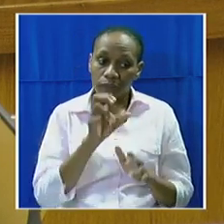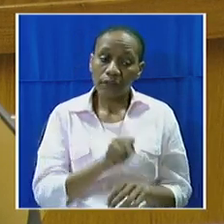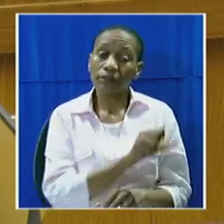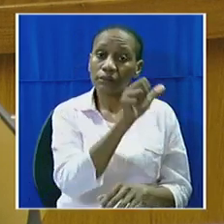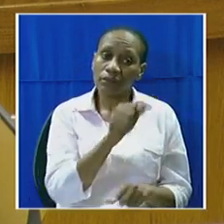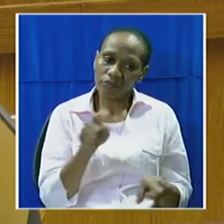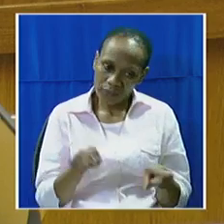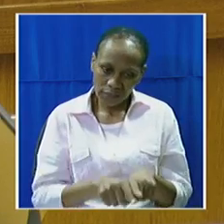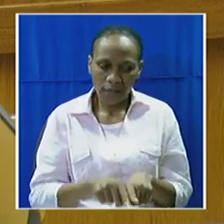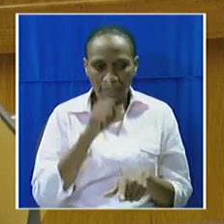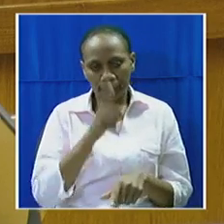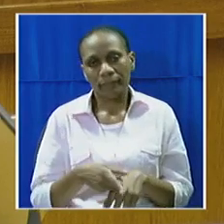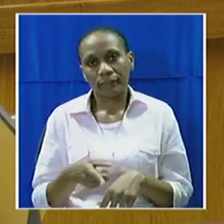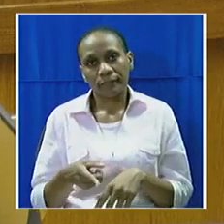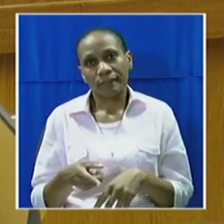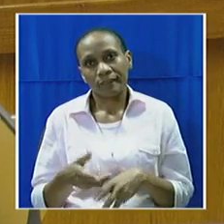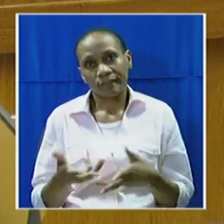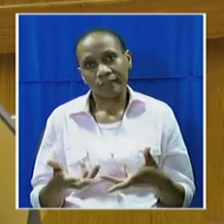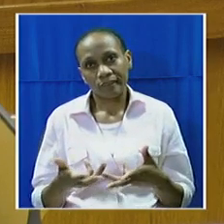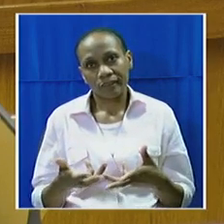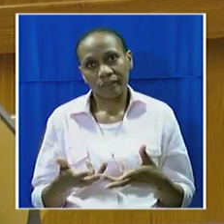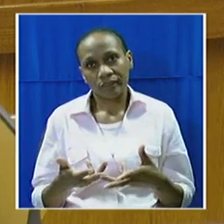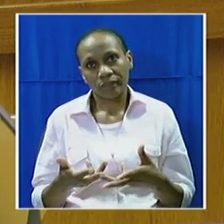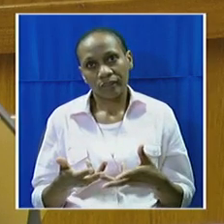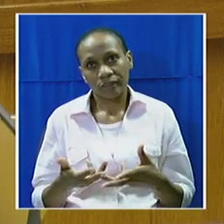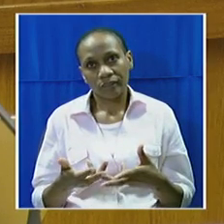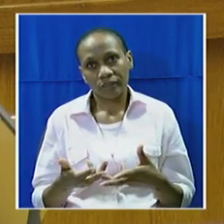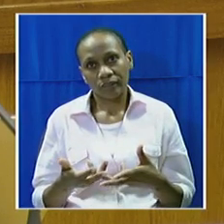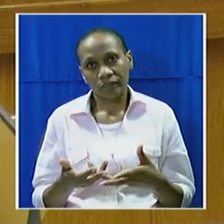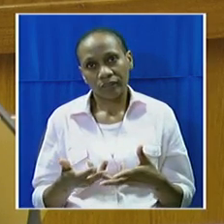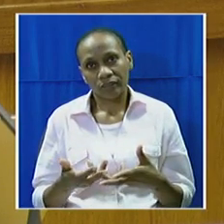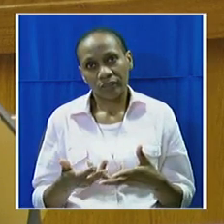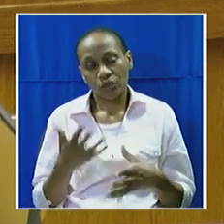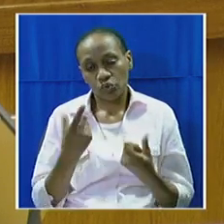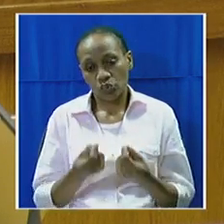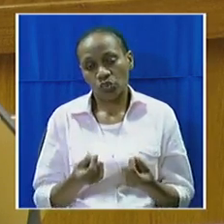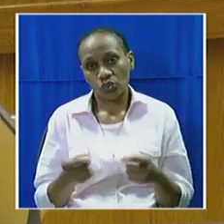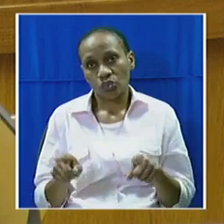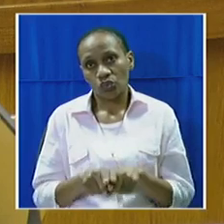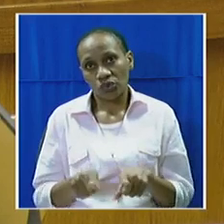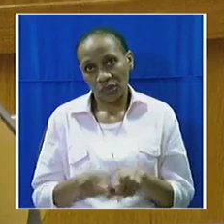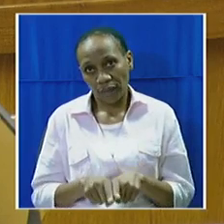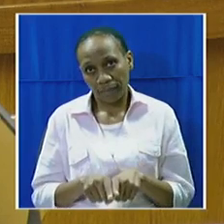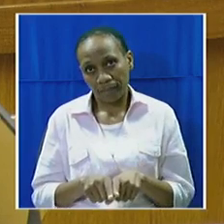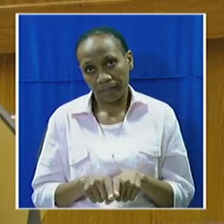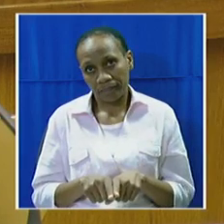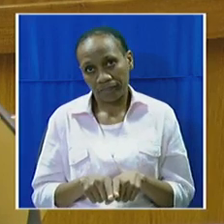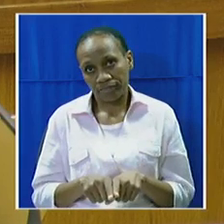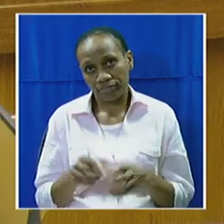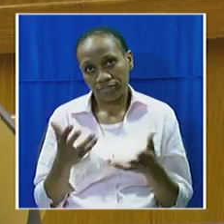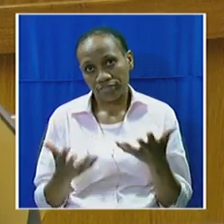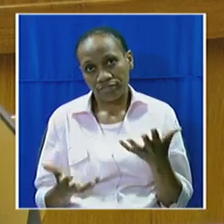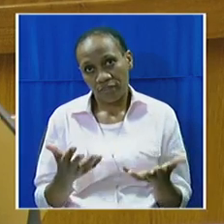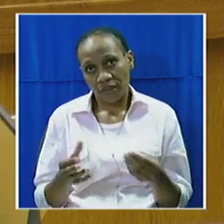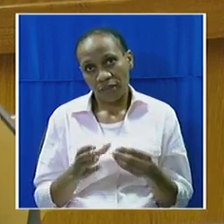well should be also join the world of nation in terms of sharing the capability. Maybe the